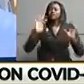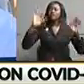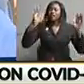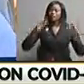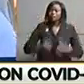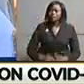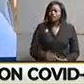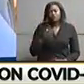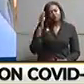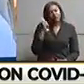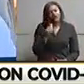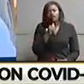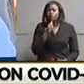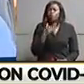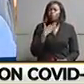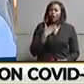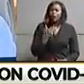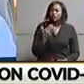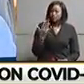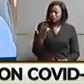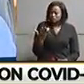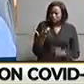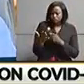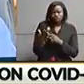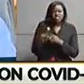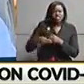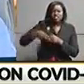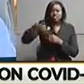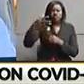Because I don't want this one, which I donated to the public,